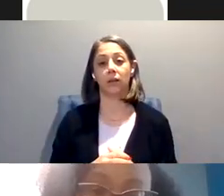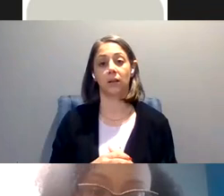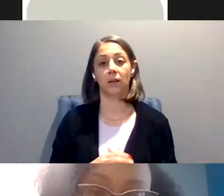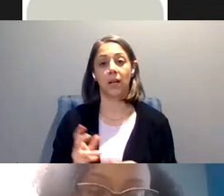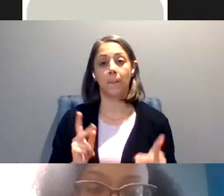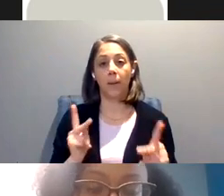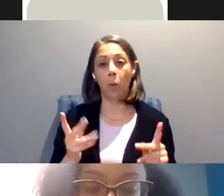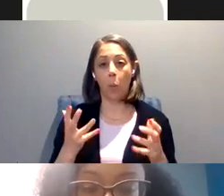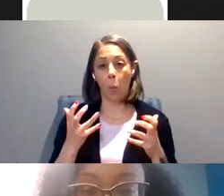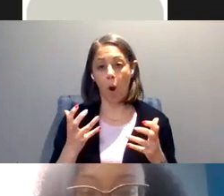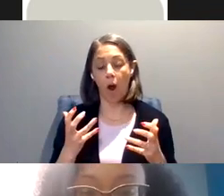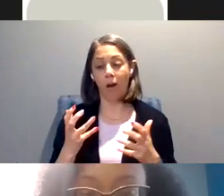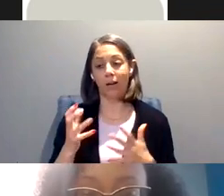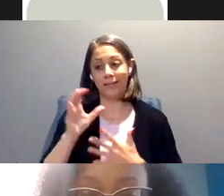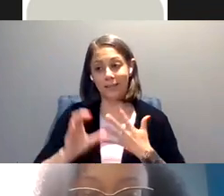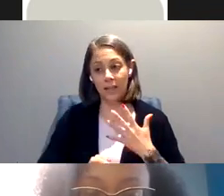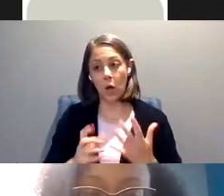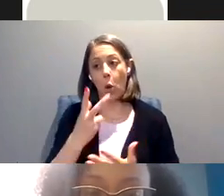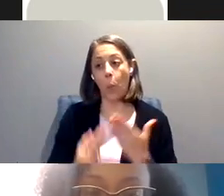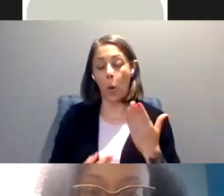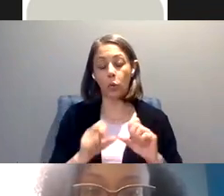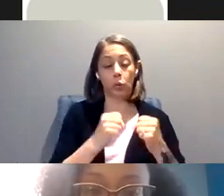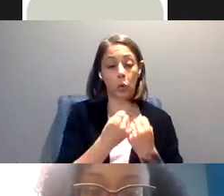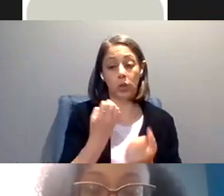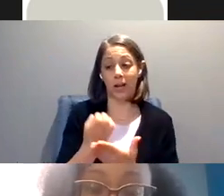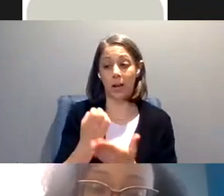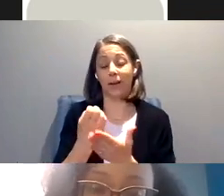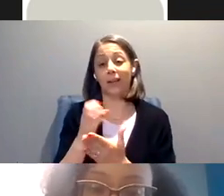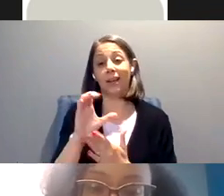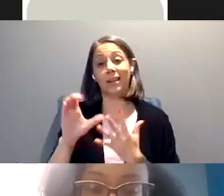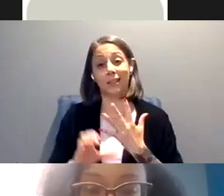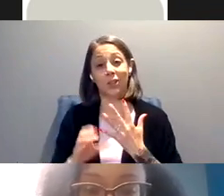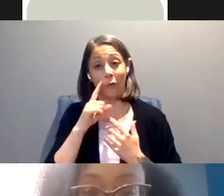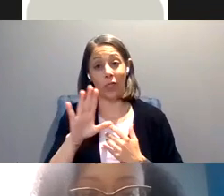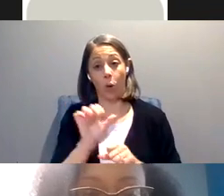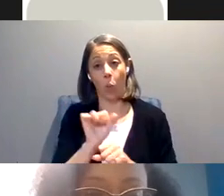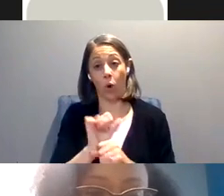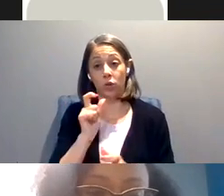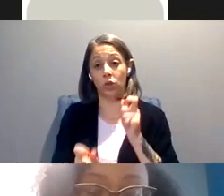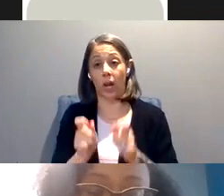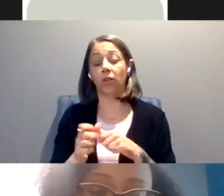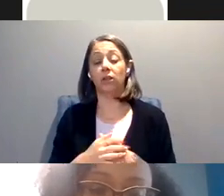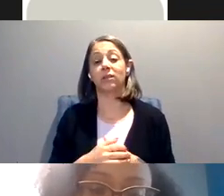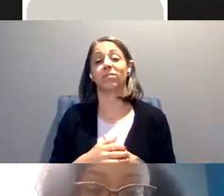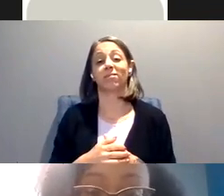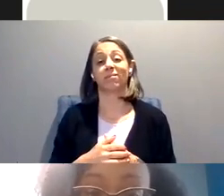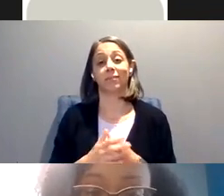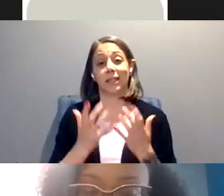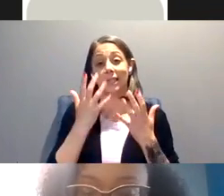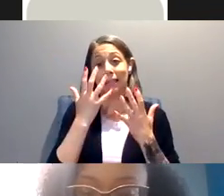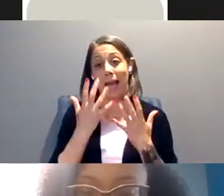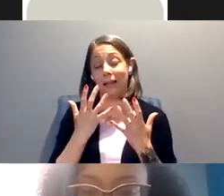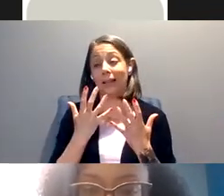the conditions, both the social and economic conditions around their work to change. And sadly, that has been happening too